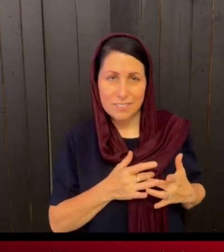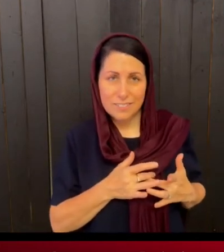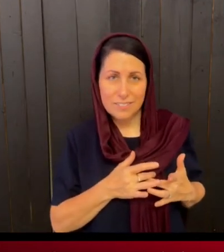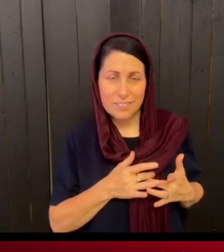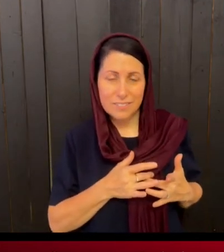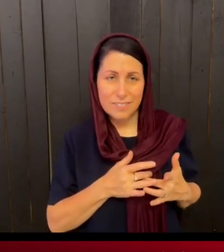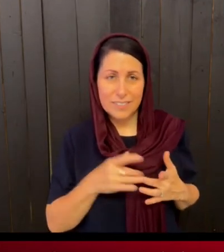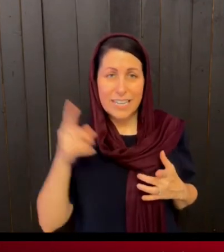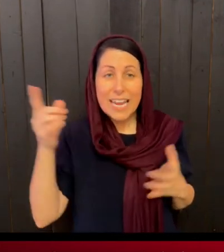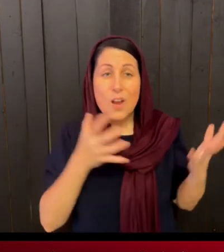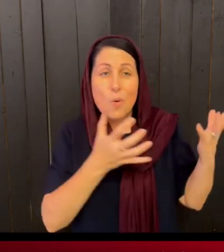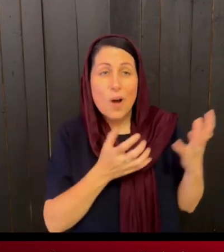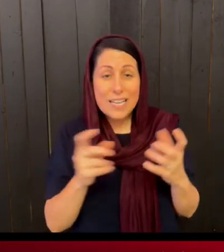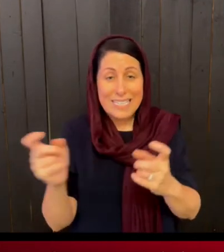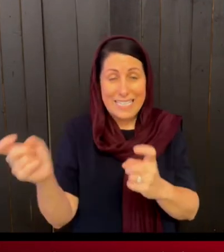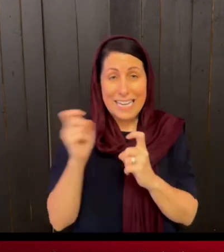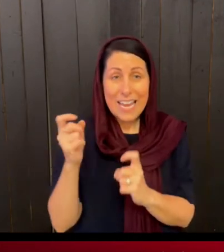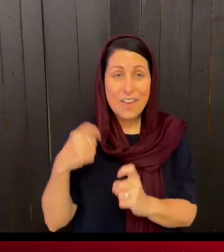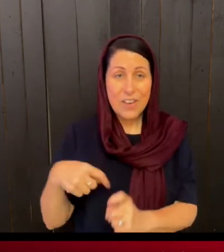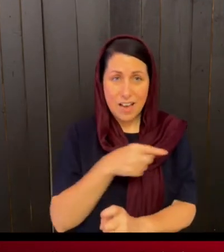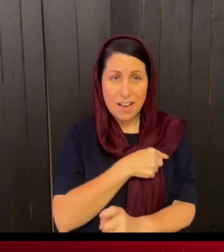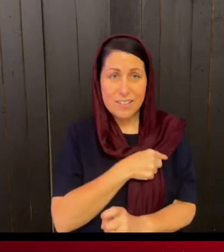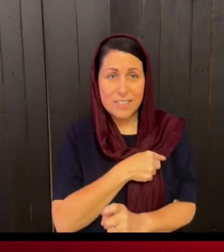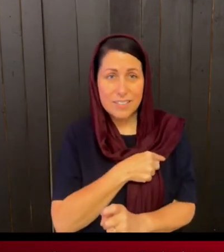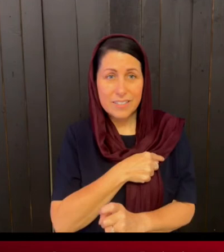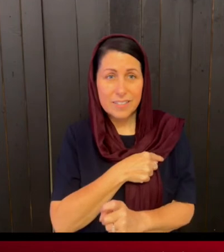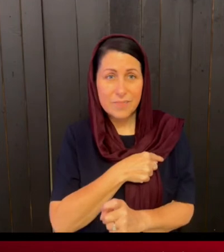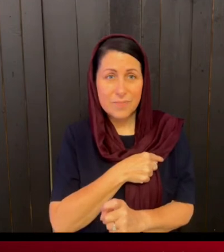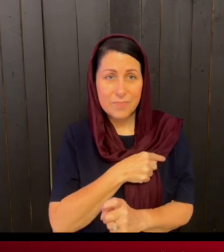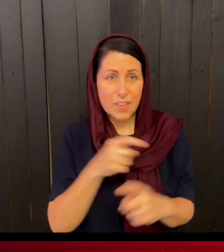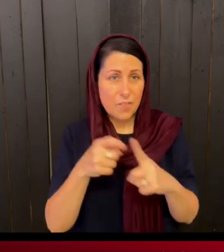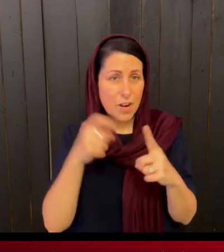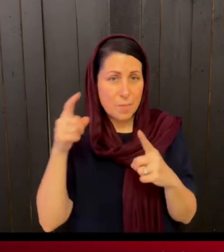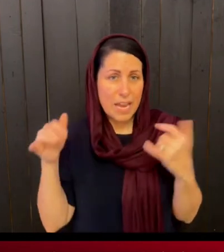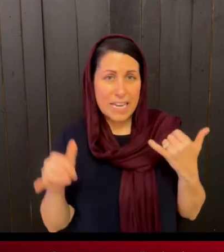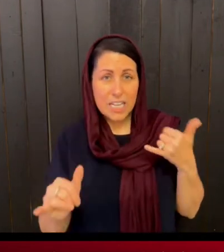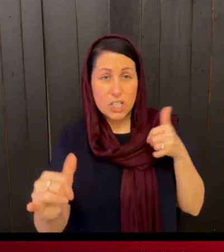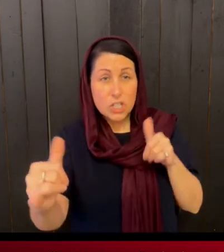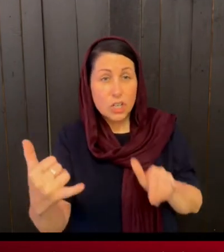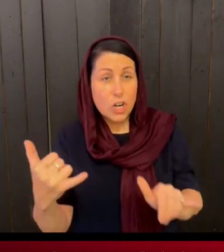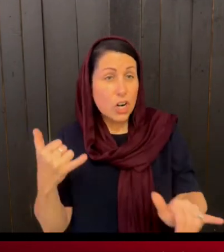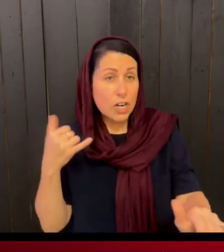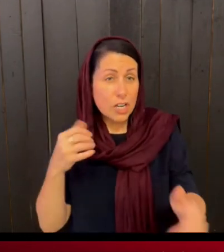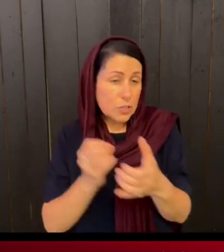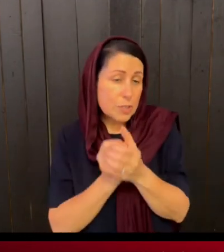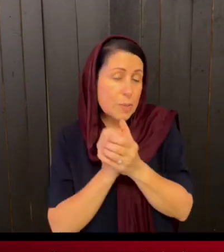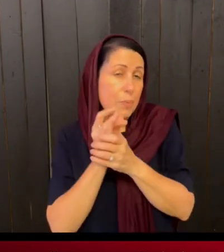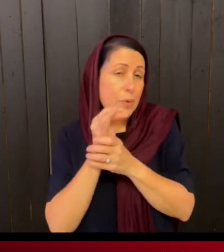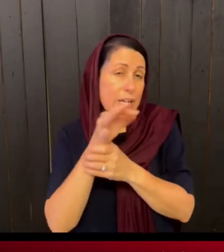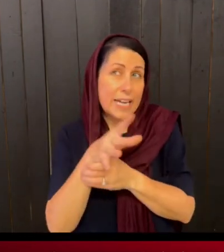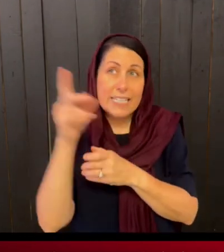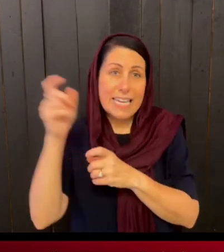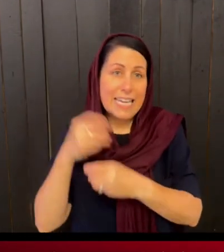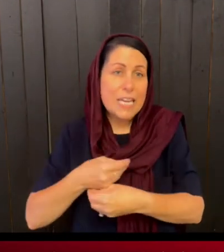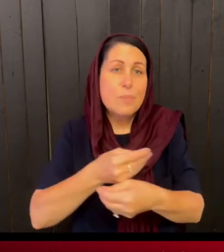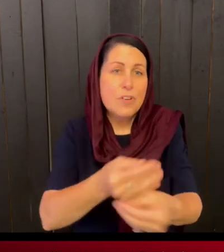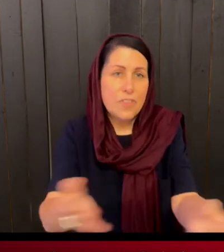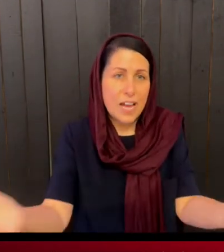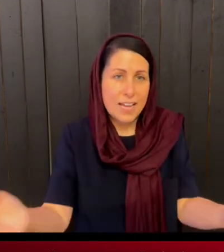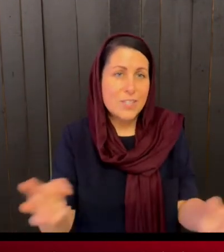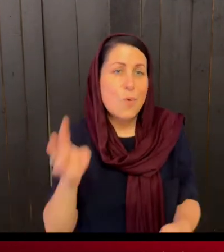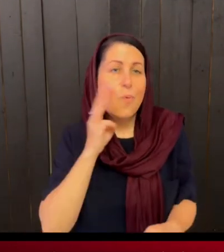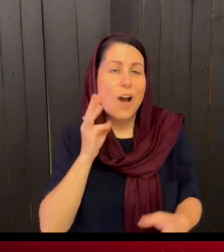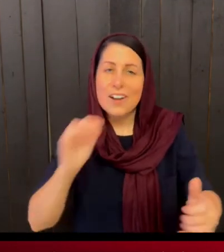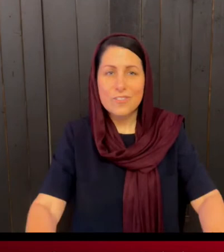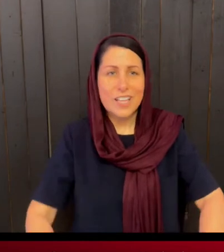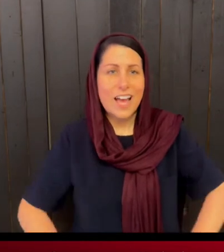He wants to give us from the eternal springs that he provides, the water of life, the